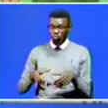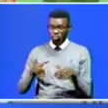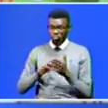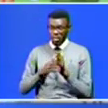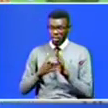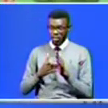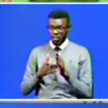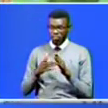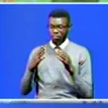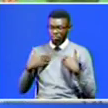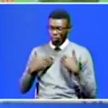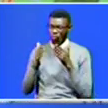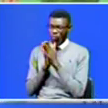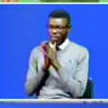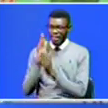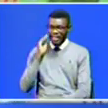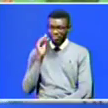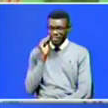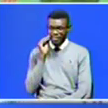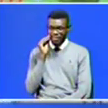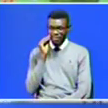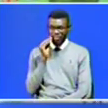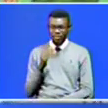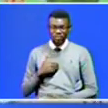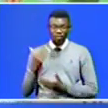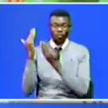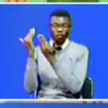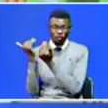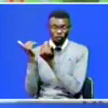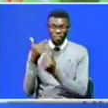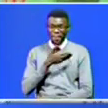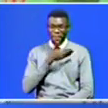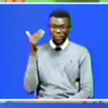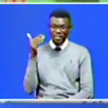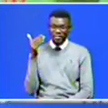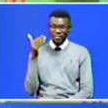is the elite categories, and we expect the very best in this field.